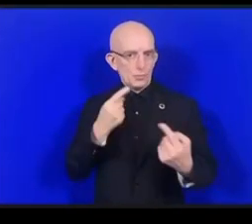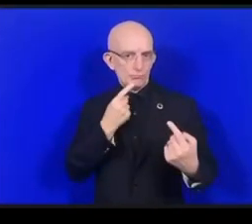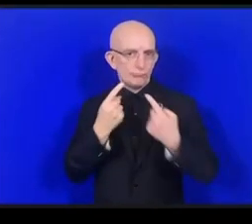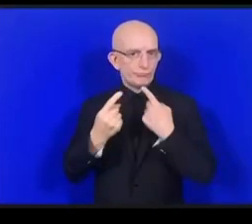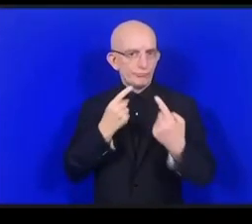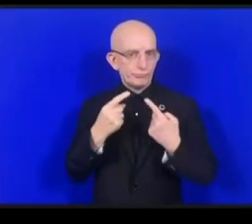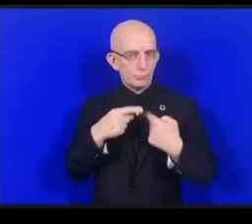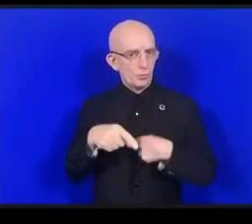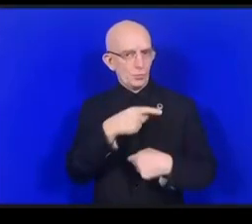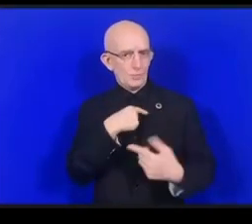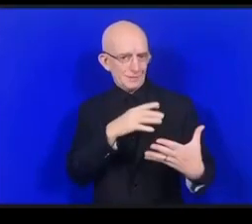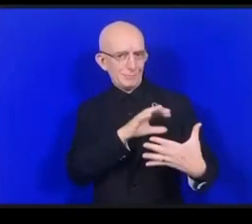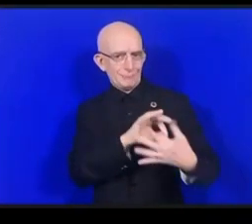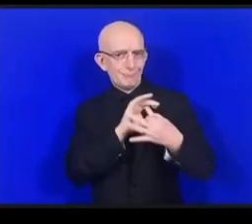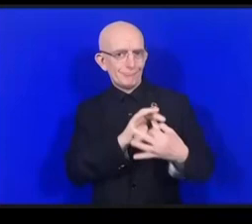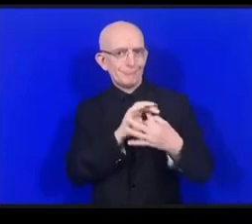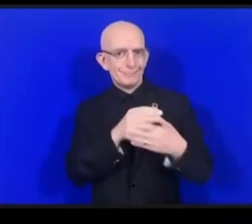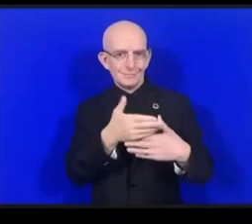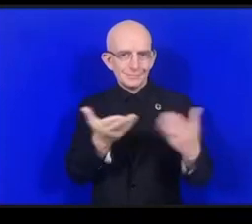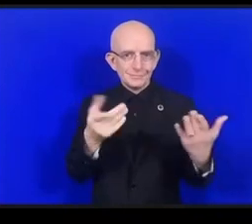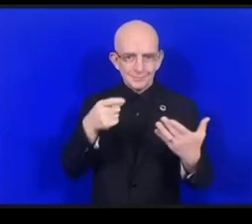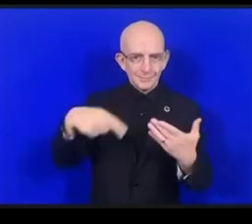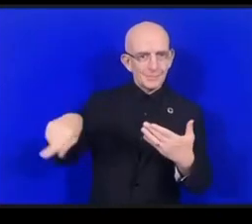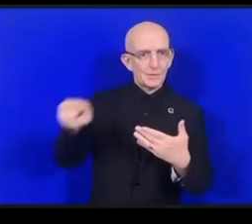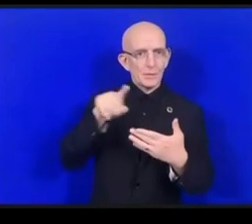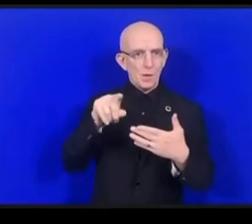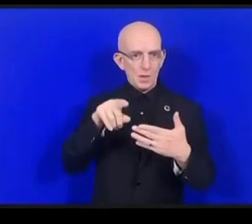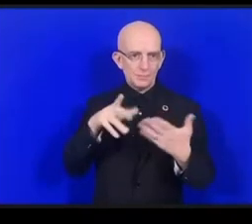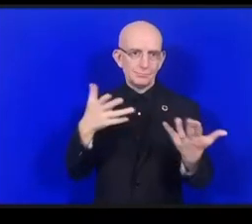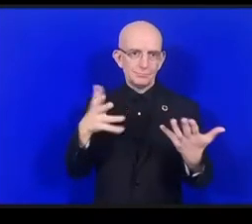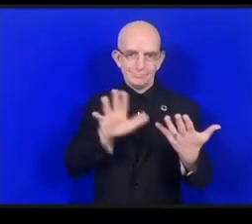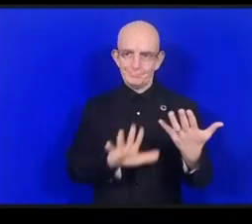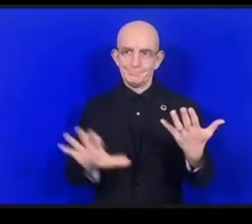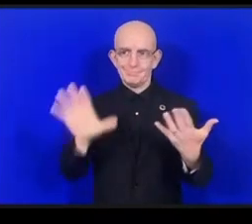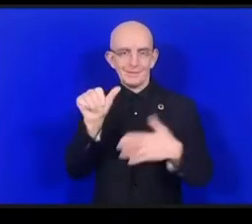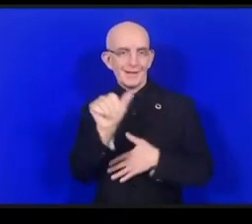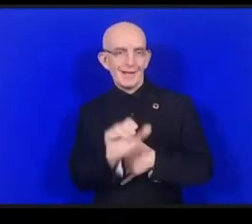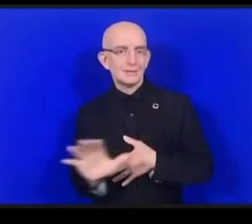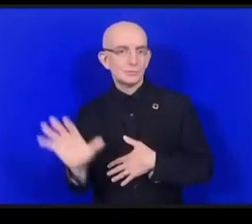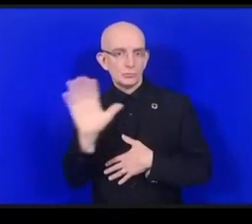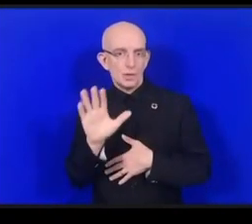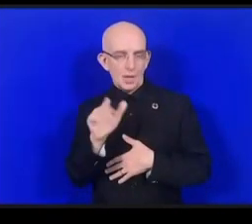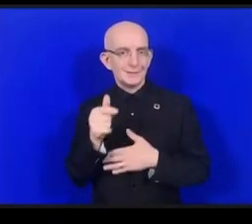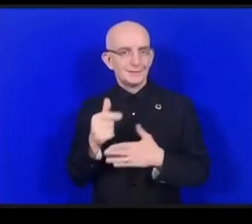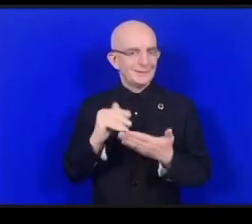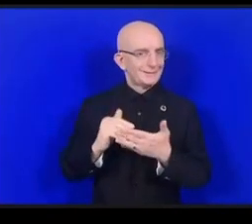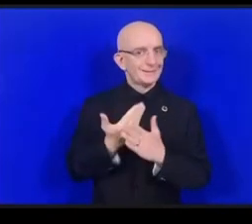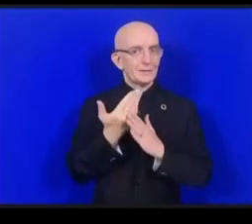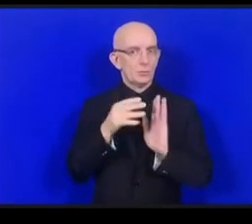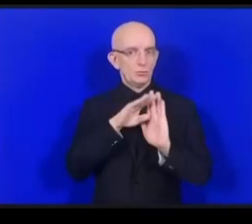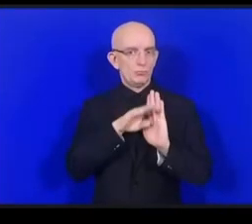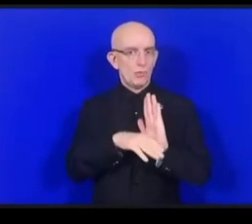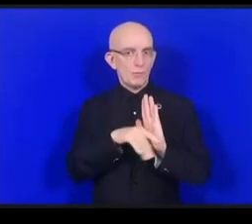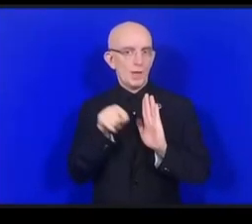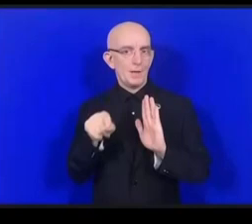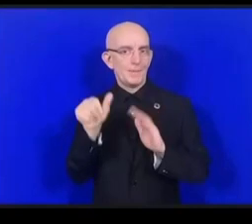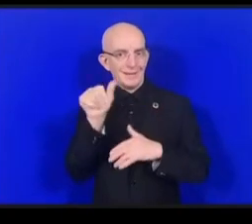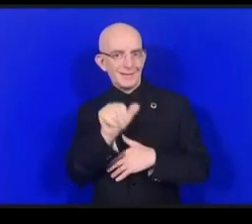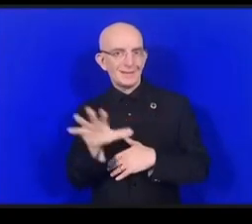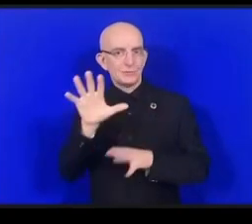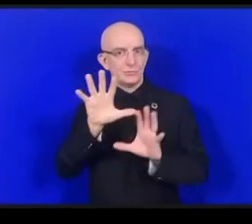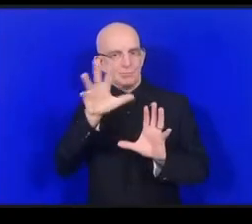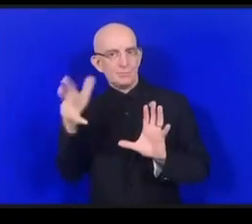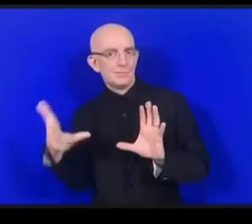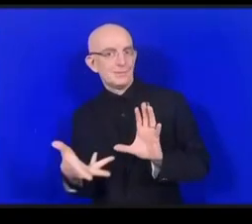youth program from the Asia Pacific region for empowering the young people for building their capacity about the